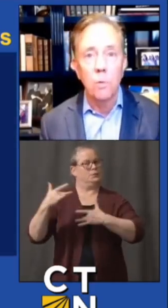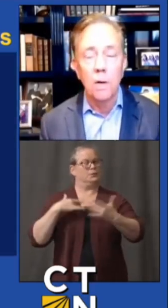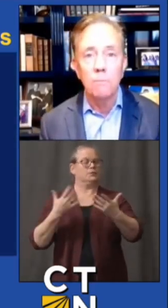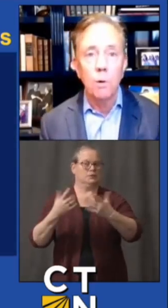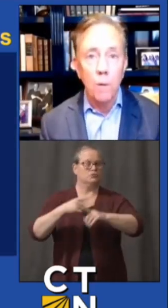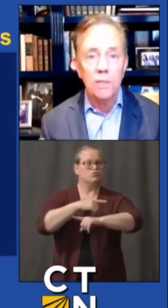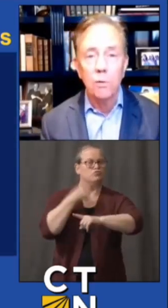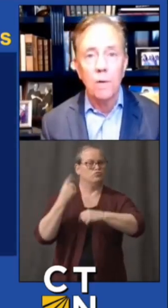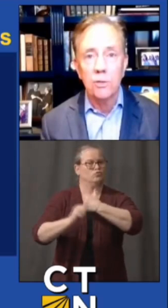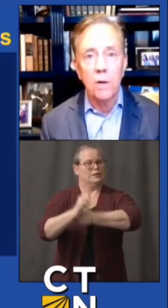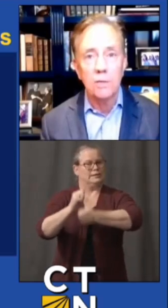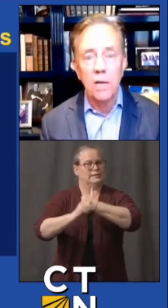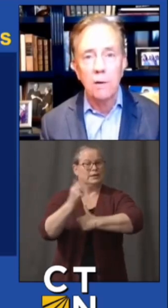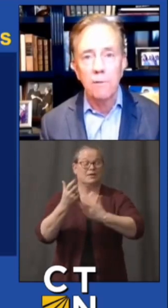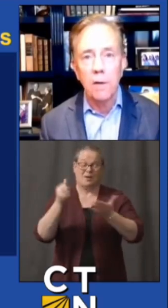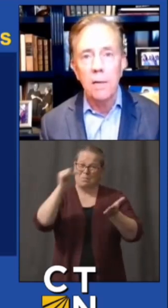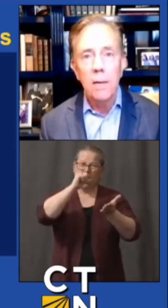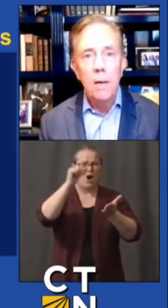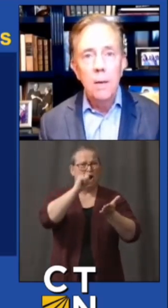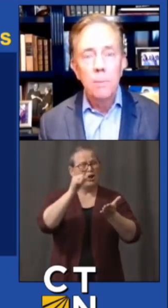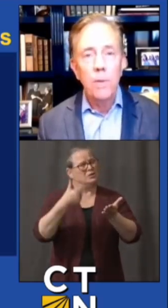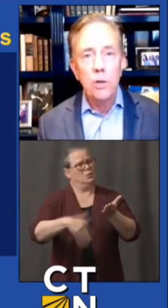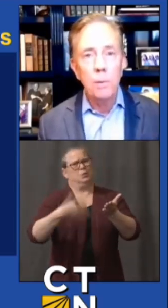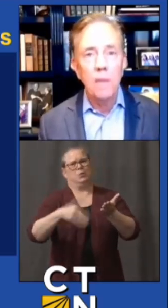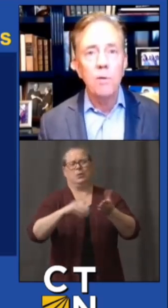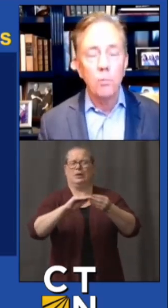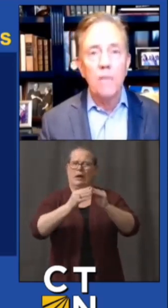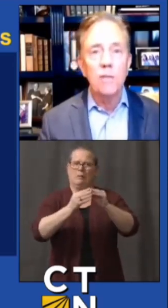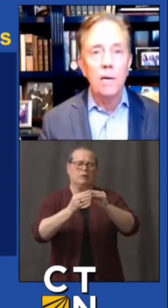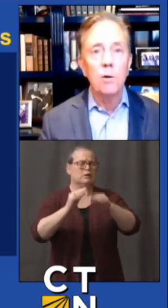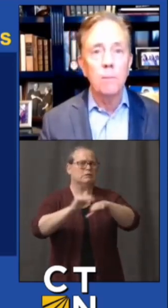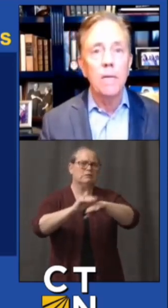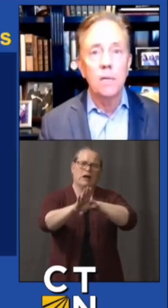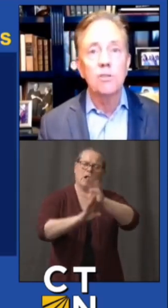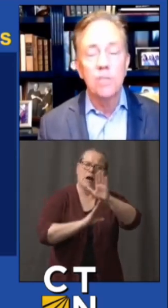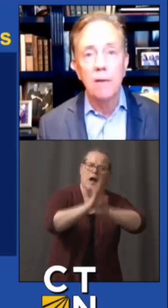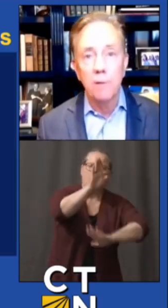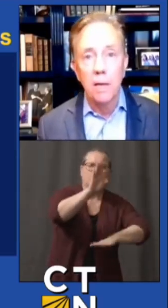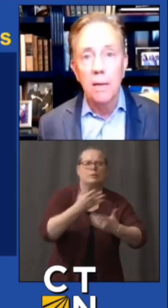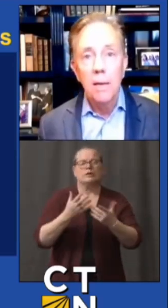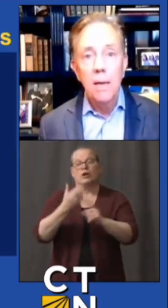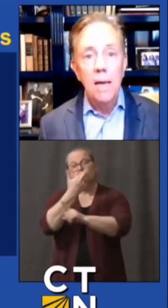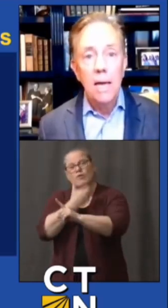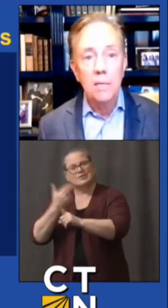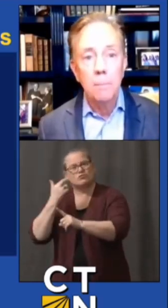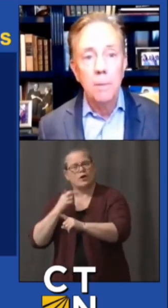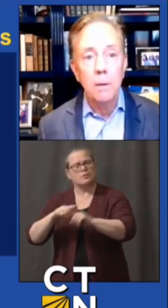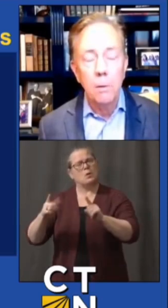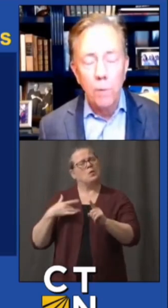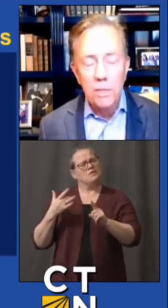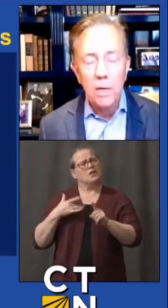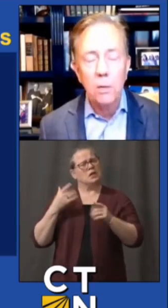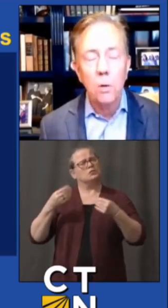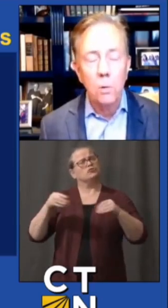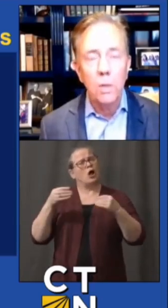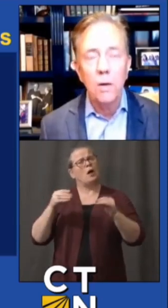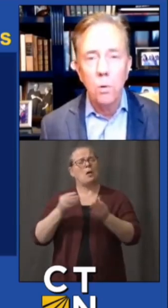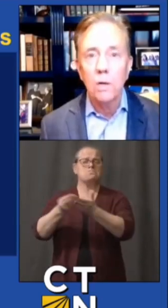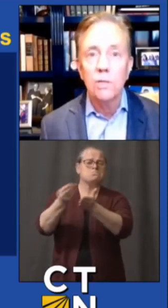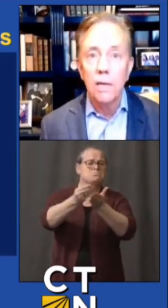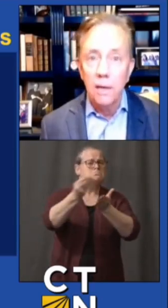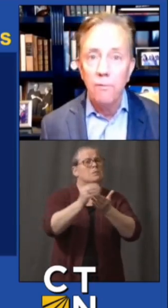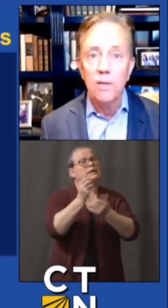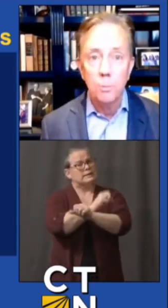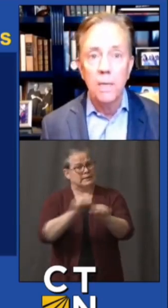is one. We're watching restaurants carefully. But we do believe that retail can be done safely. But retail only